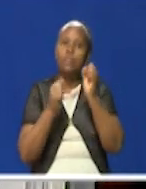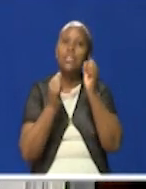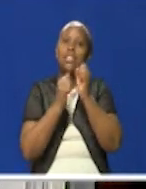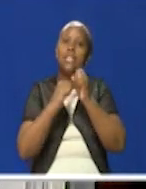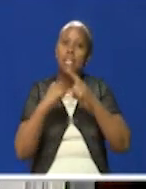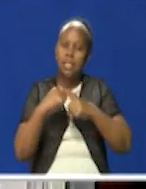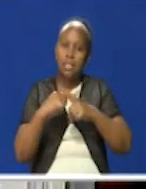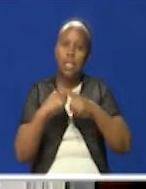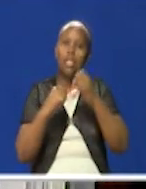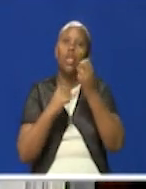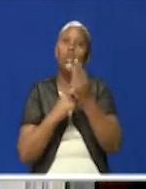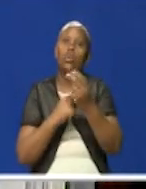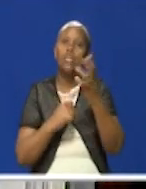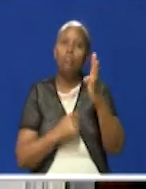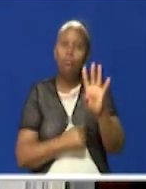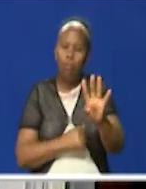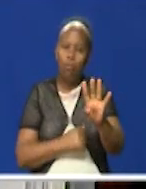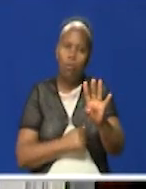16, 24,